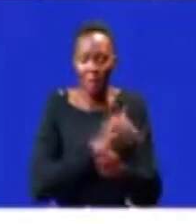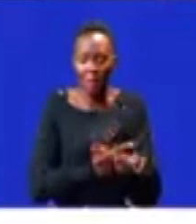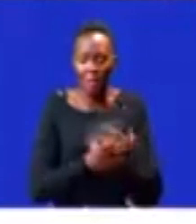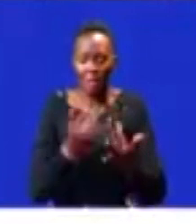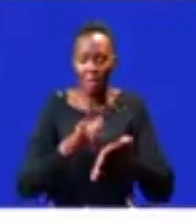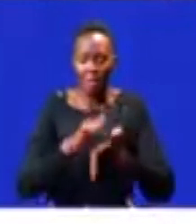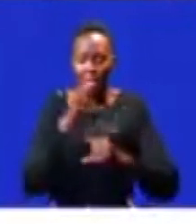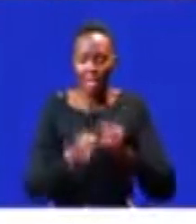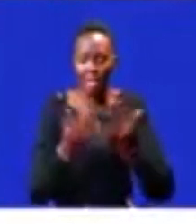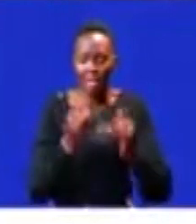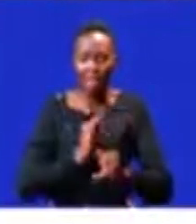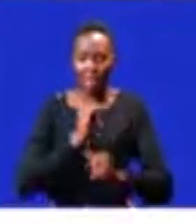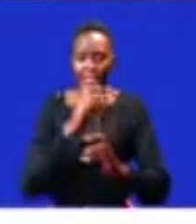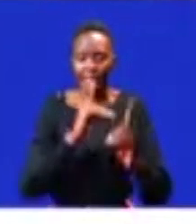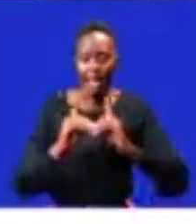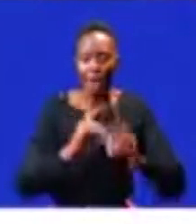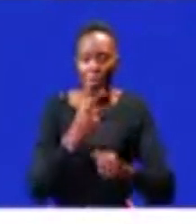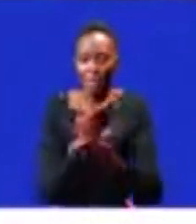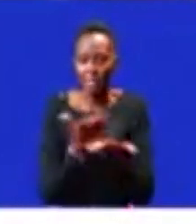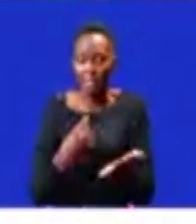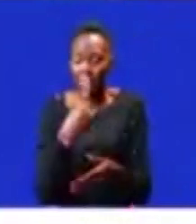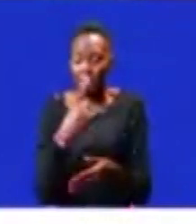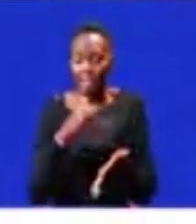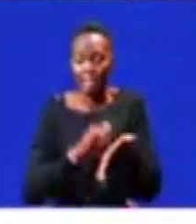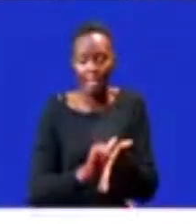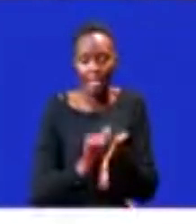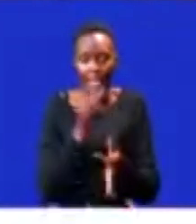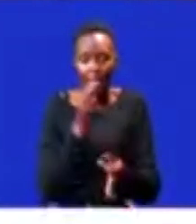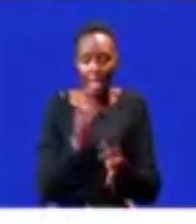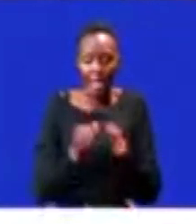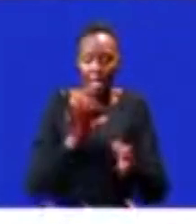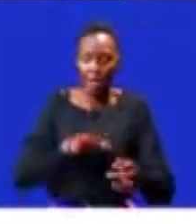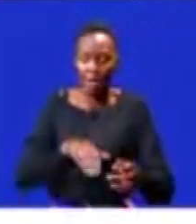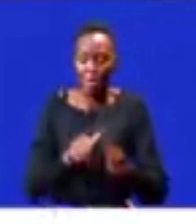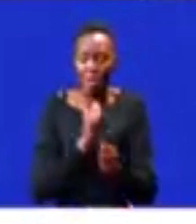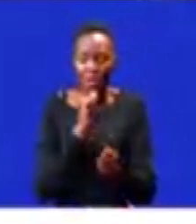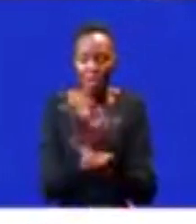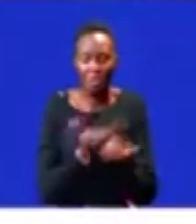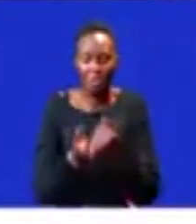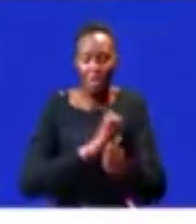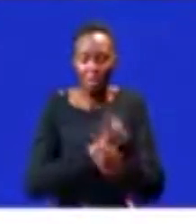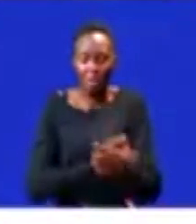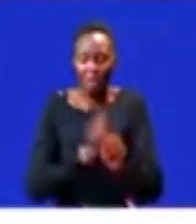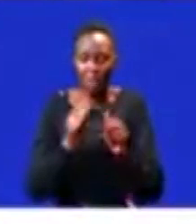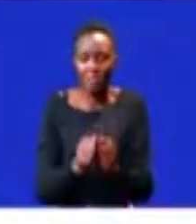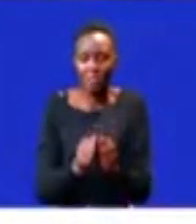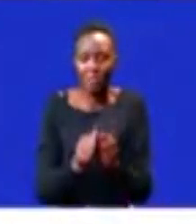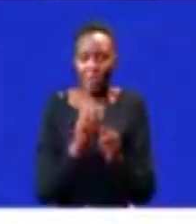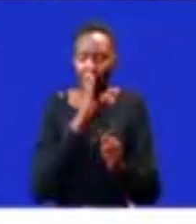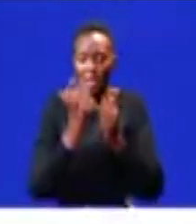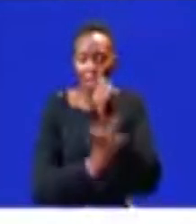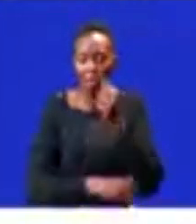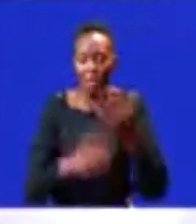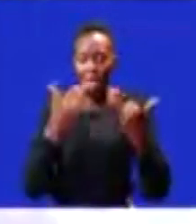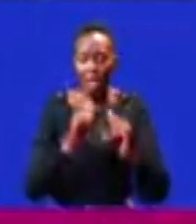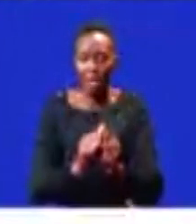Right now it's dialogue. One thing that we are seeing that you see when a woman is not economically empowered she becomes vulnerable, and that